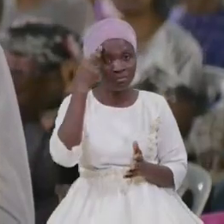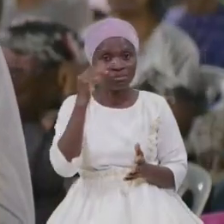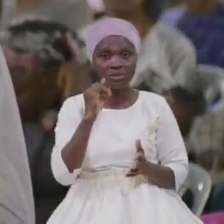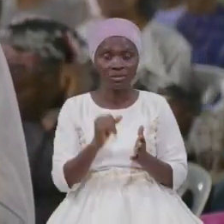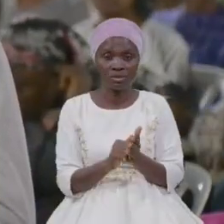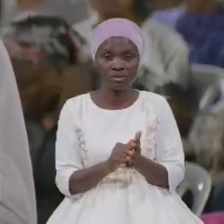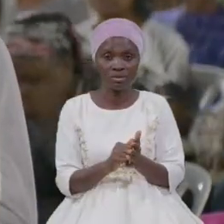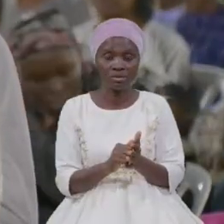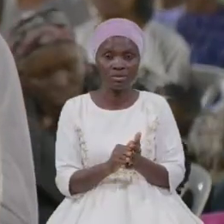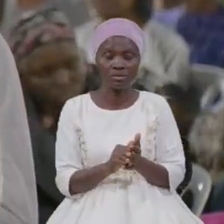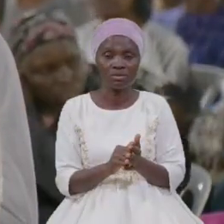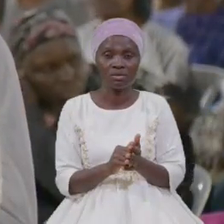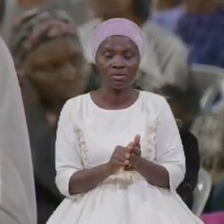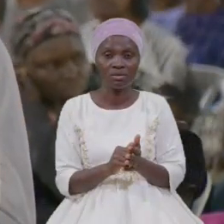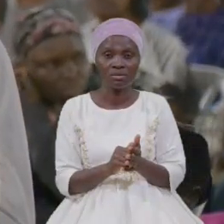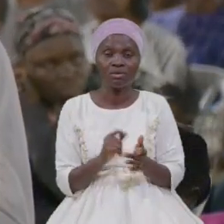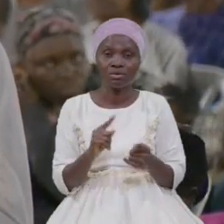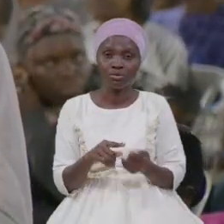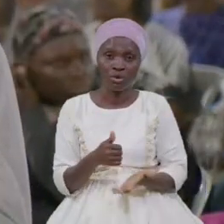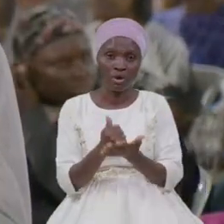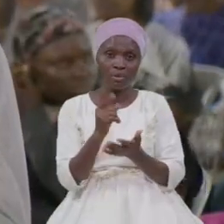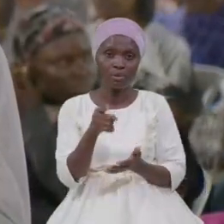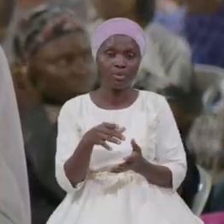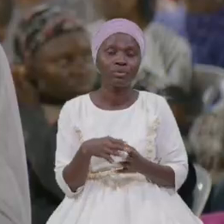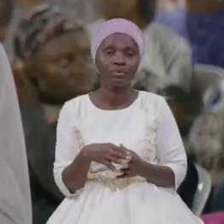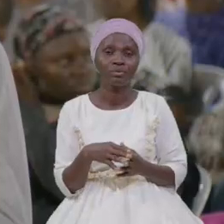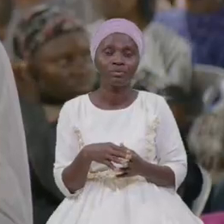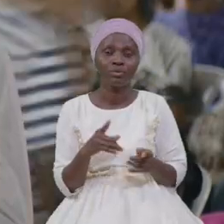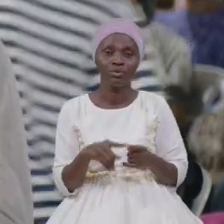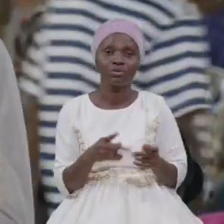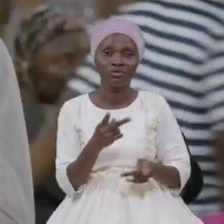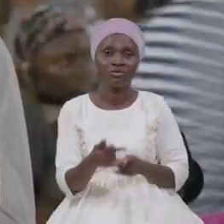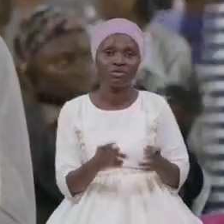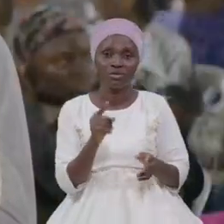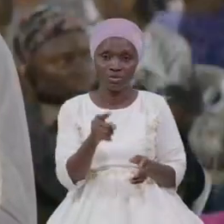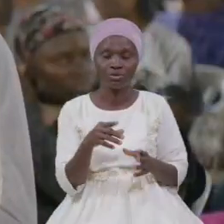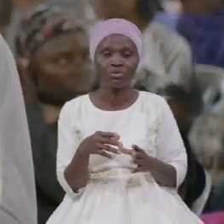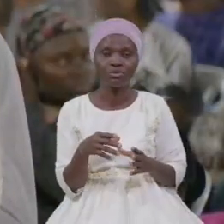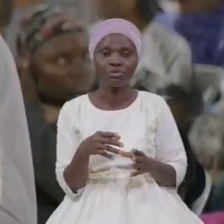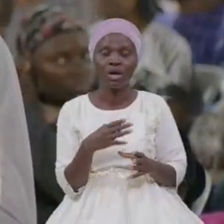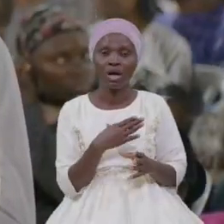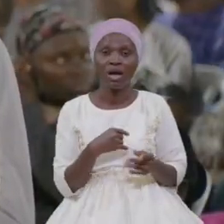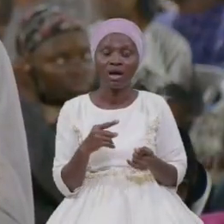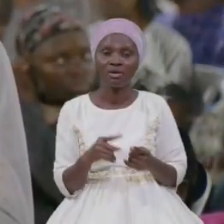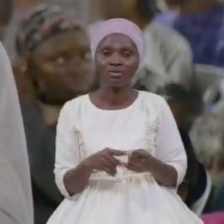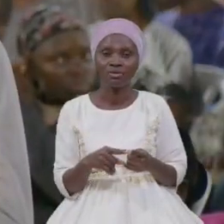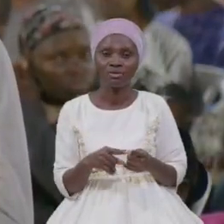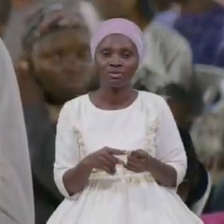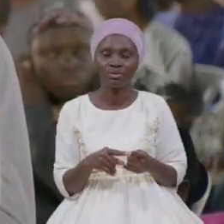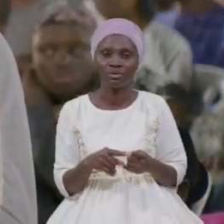to help you to visit you and to help you to